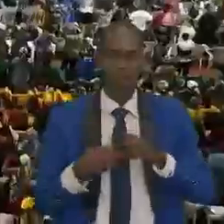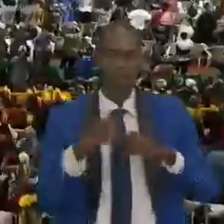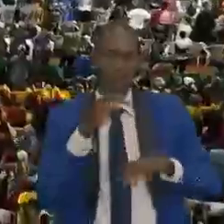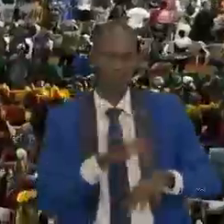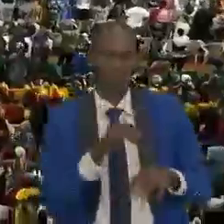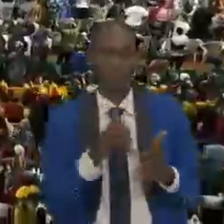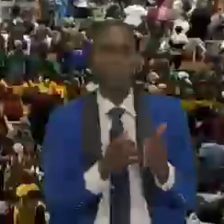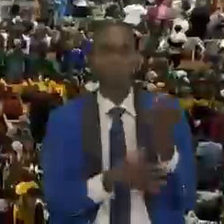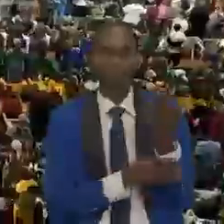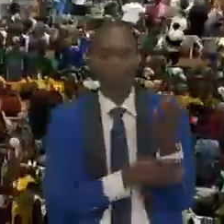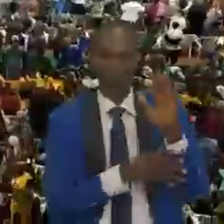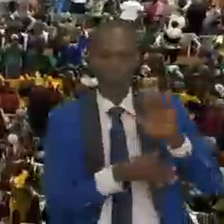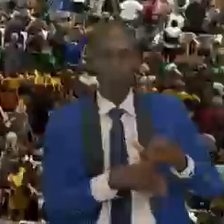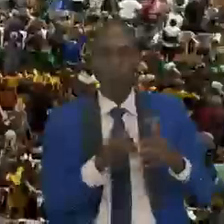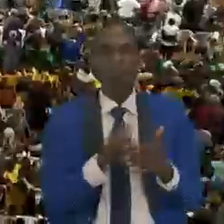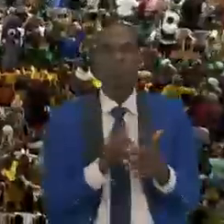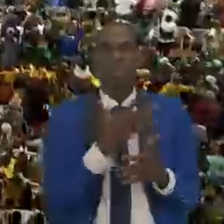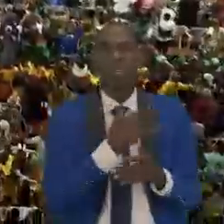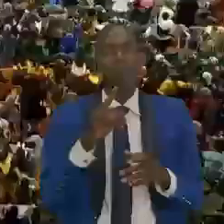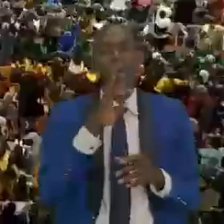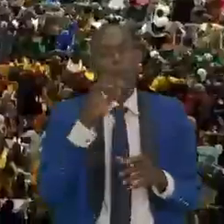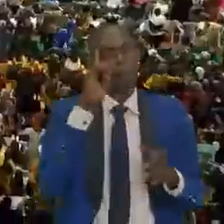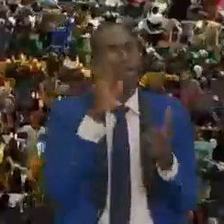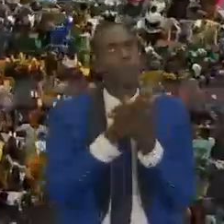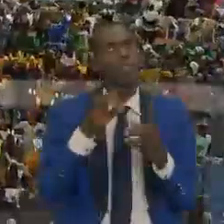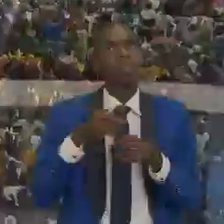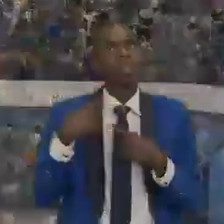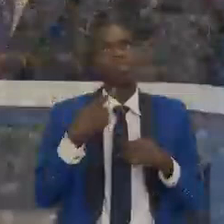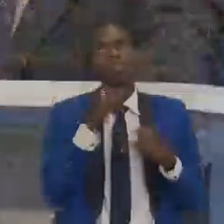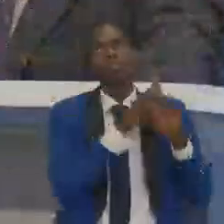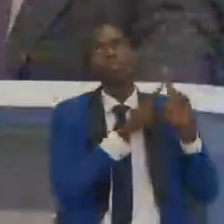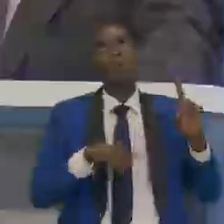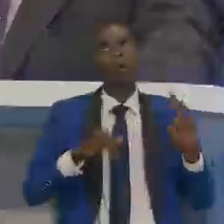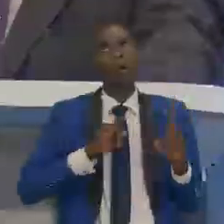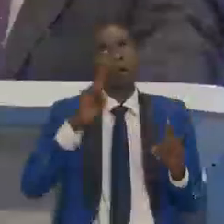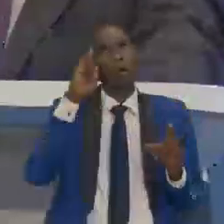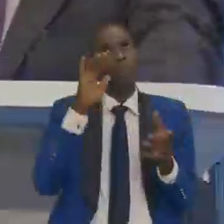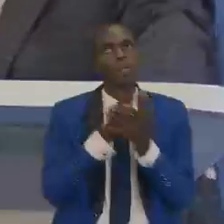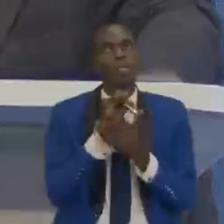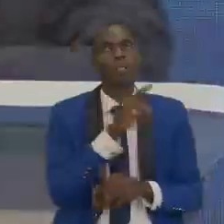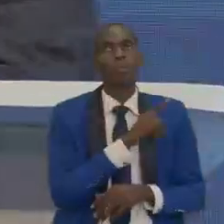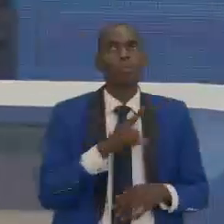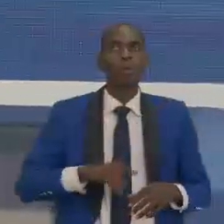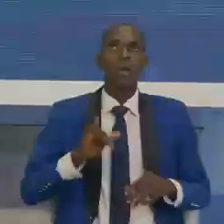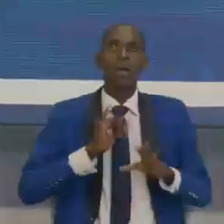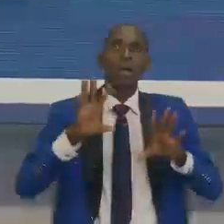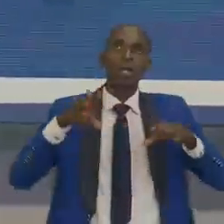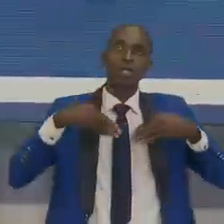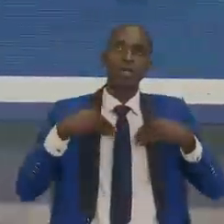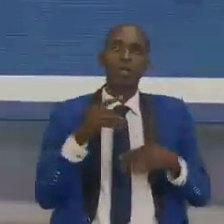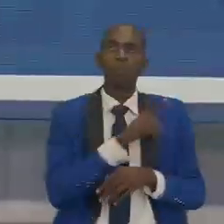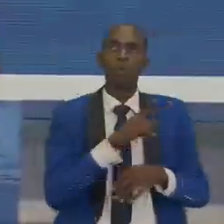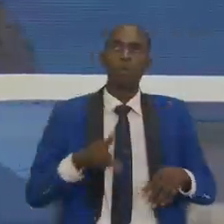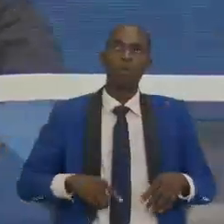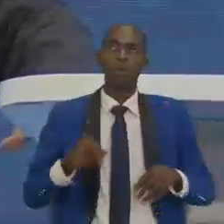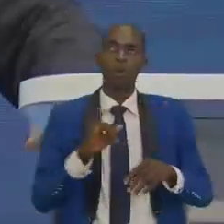And you're saying, Lord, I believe. Lord, I accept. Lord, I embrace. And I know when